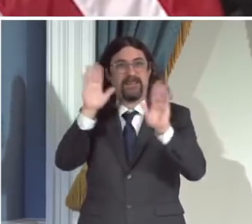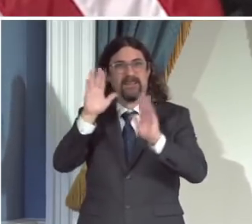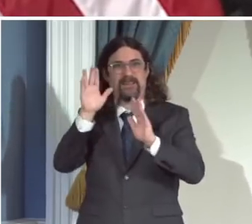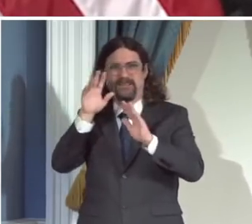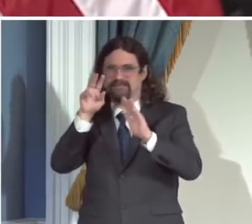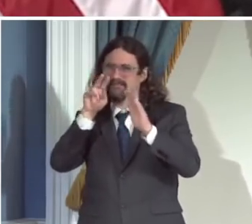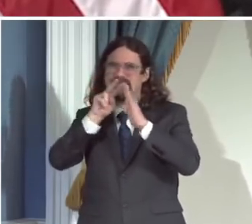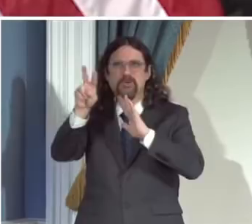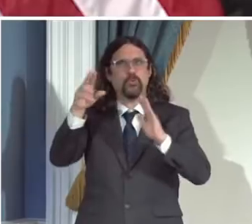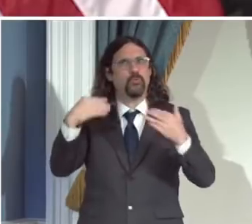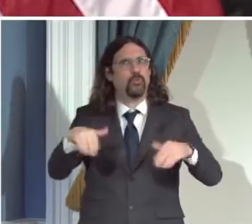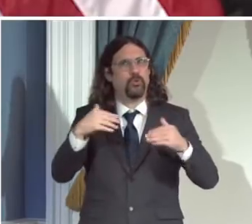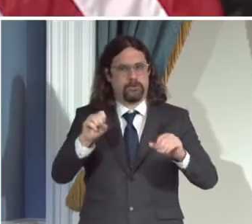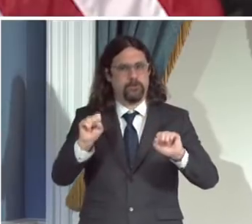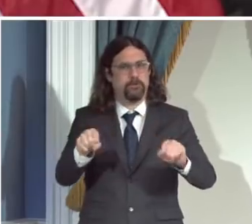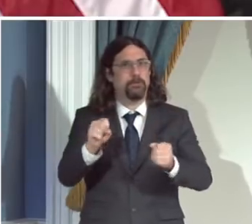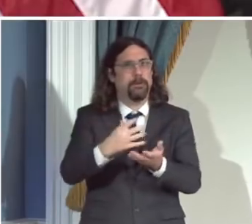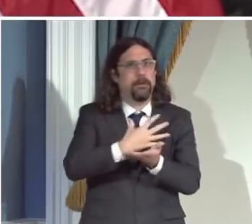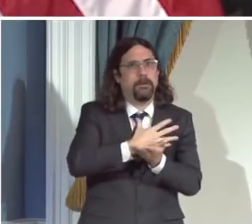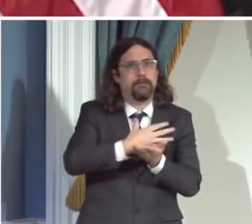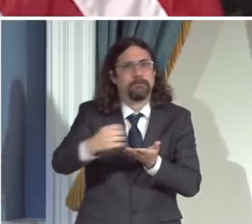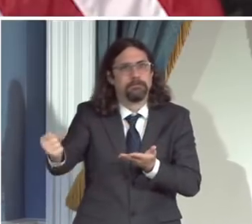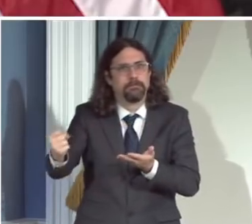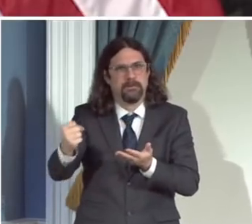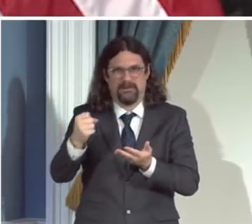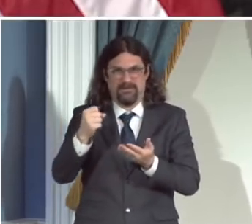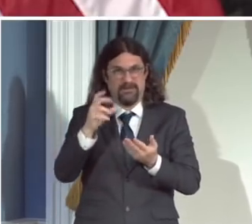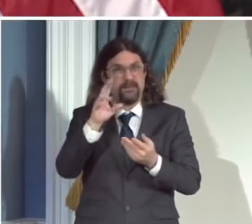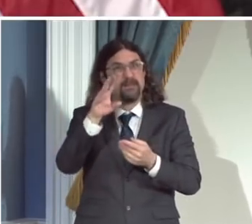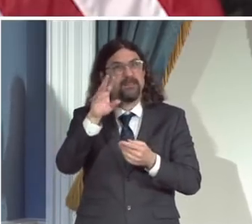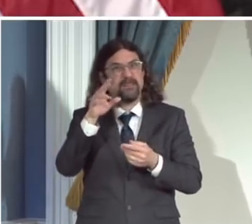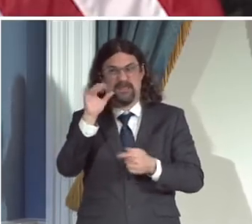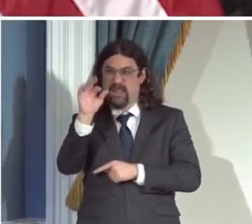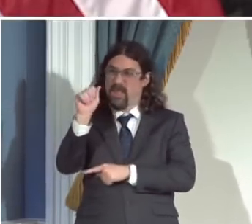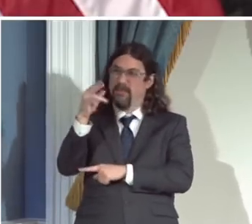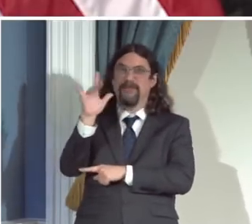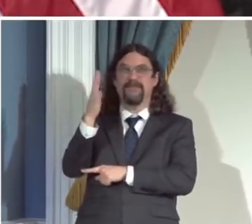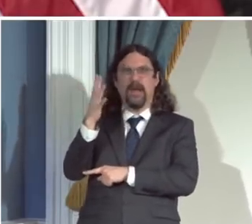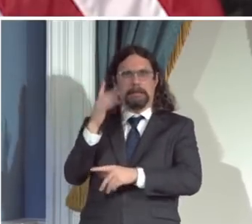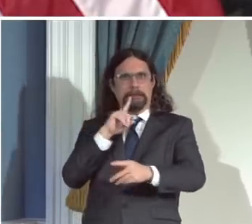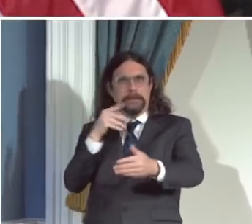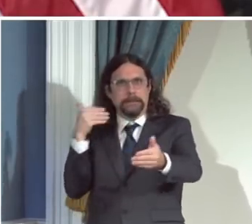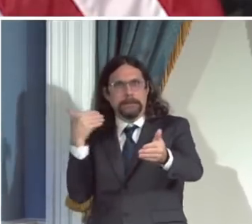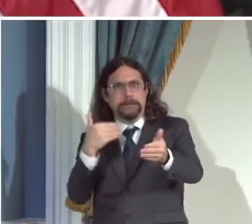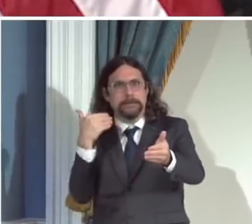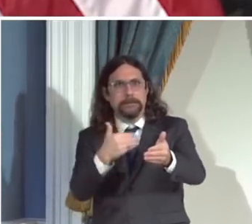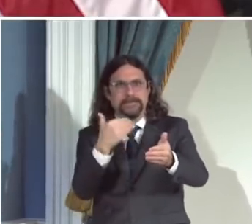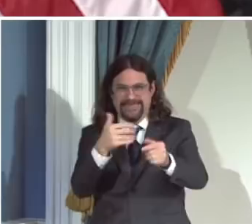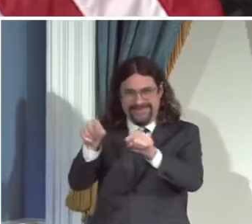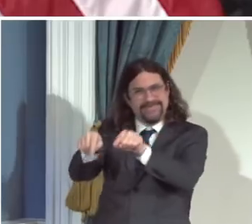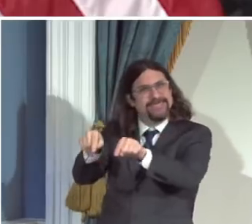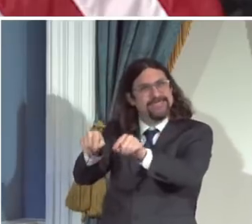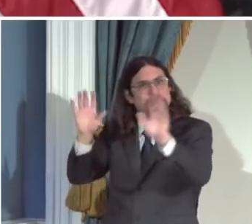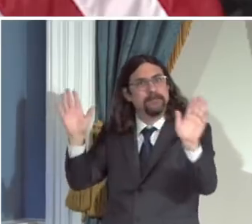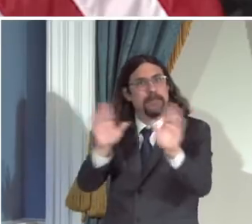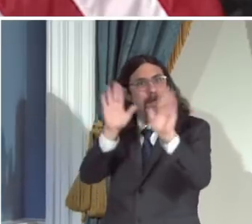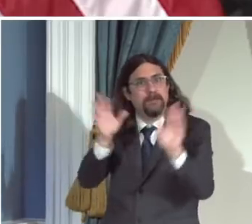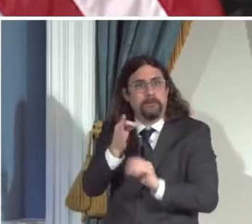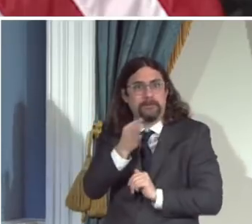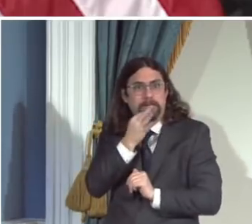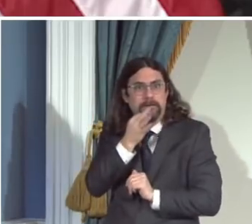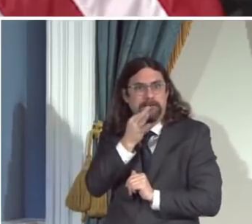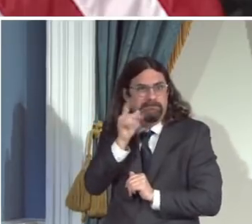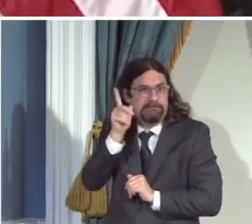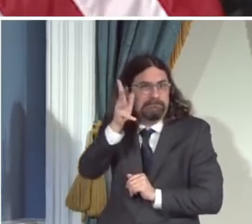the days immediately following as we prepare for a real upsurge. But I'm happy to say that Administrator